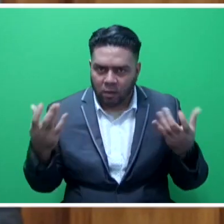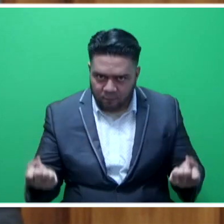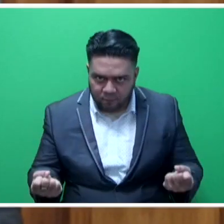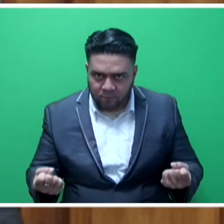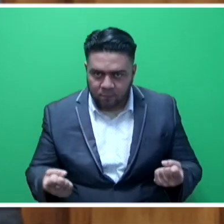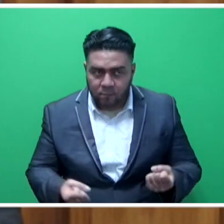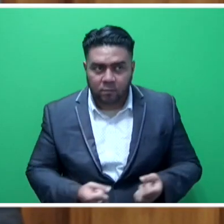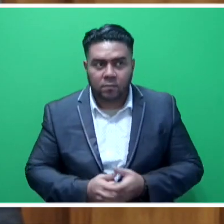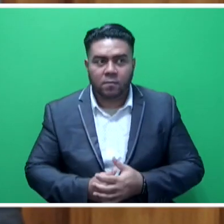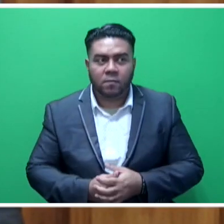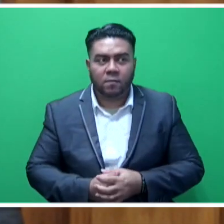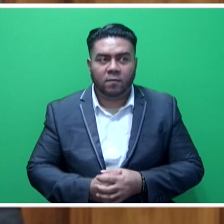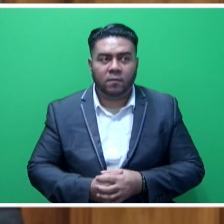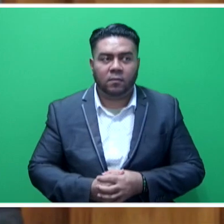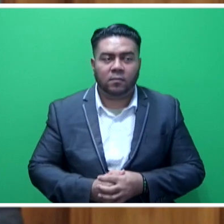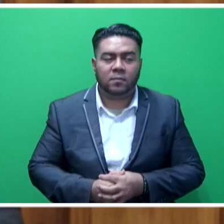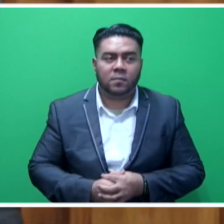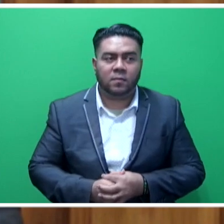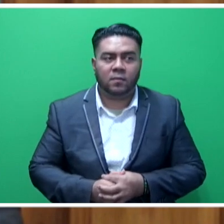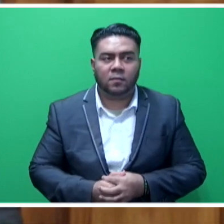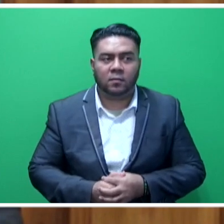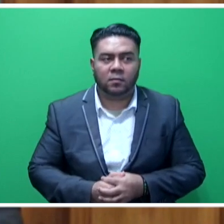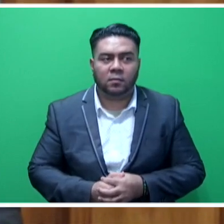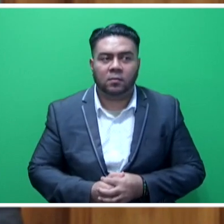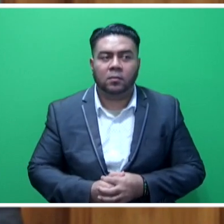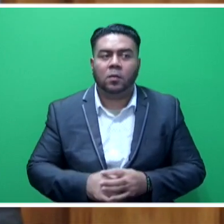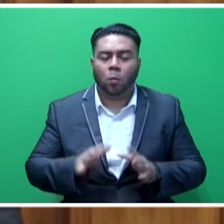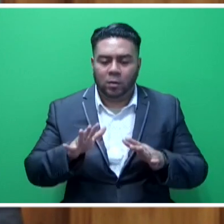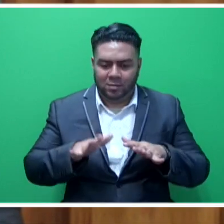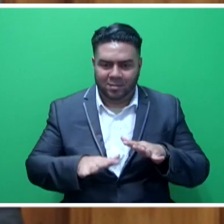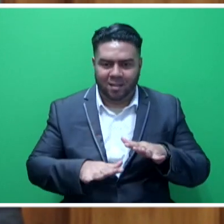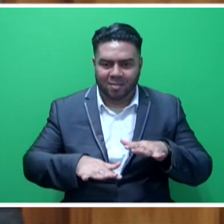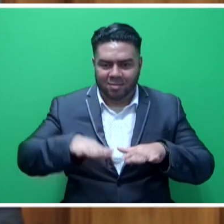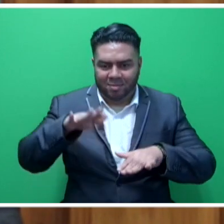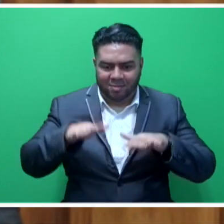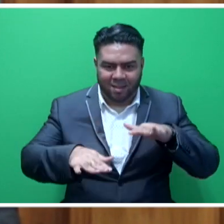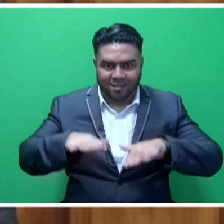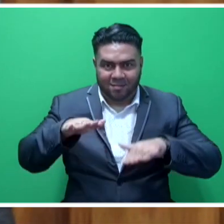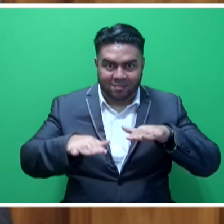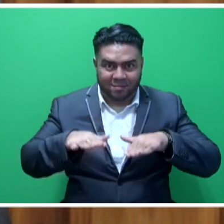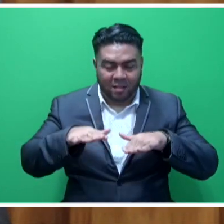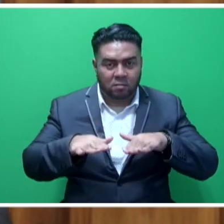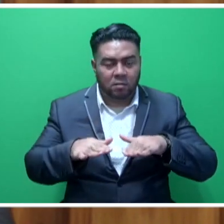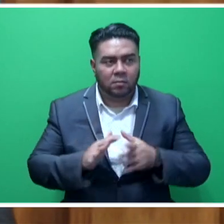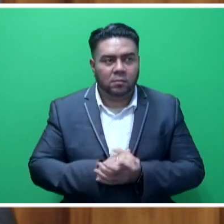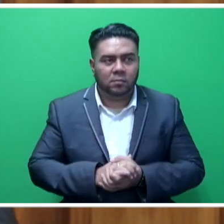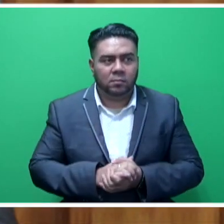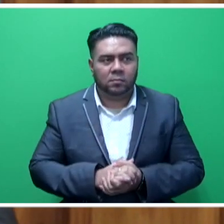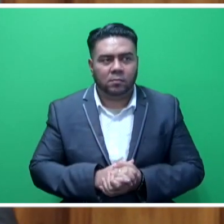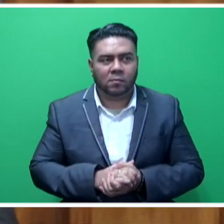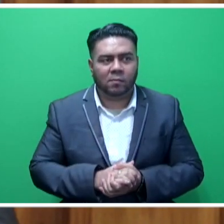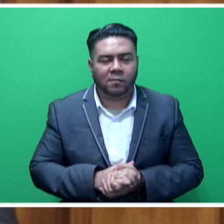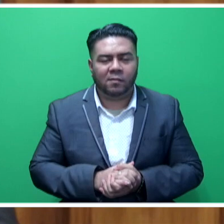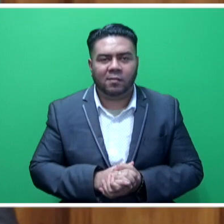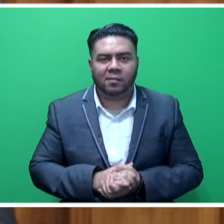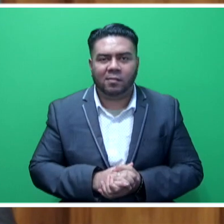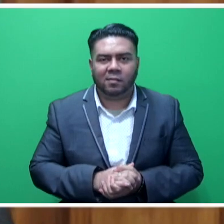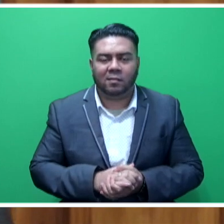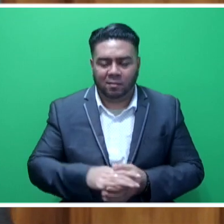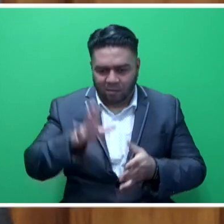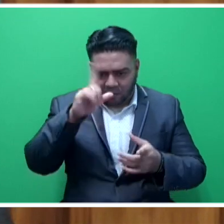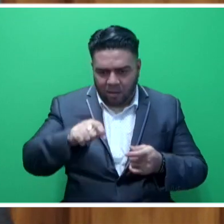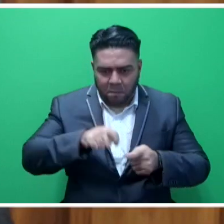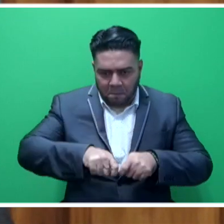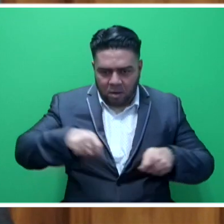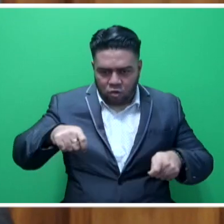only parameters that they could work on was the tidal gauges. We have gauges around the country that can measure if